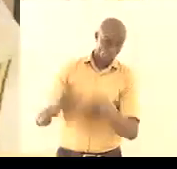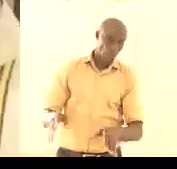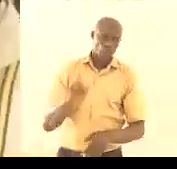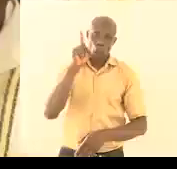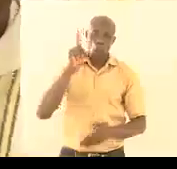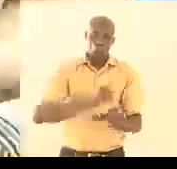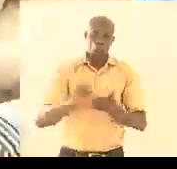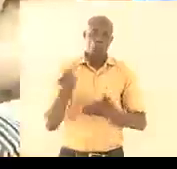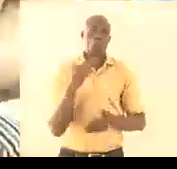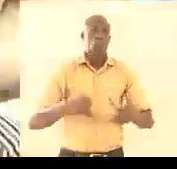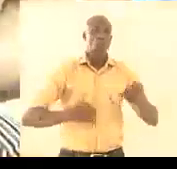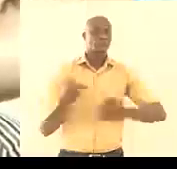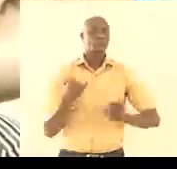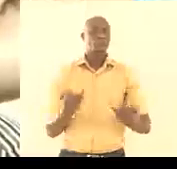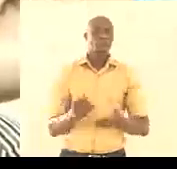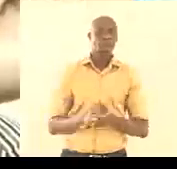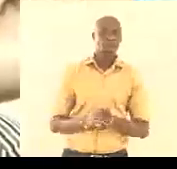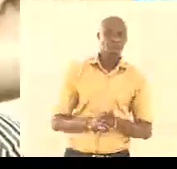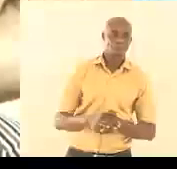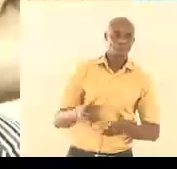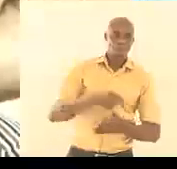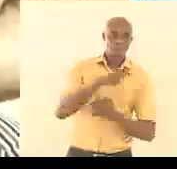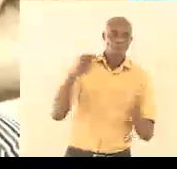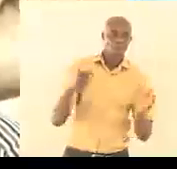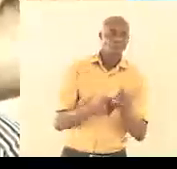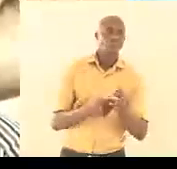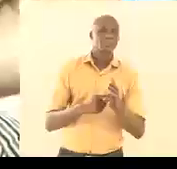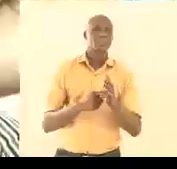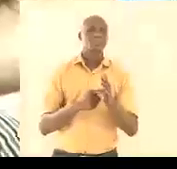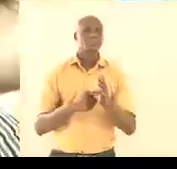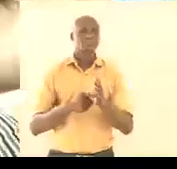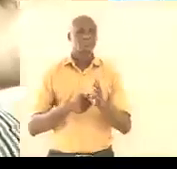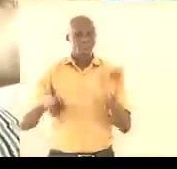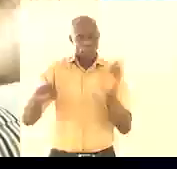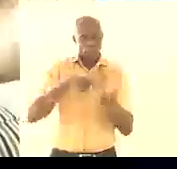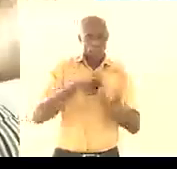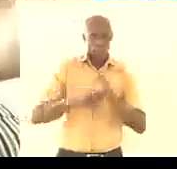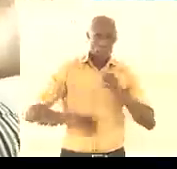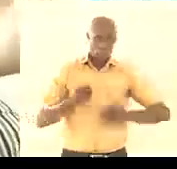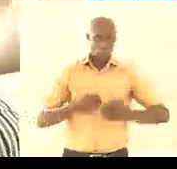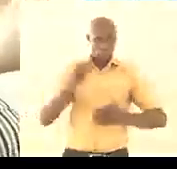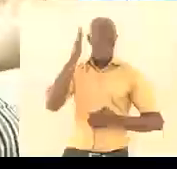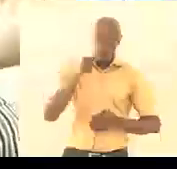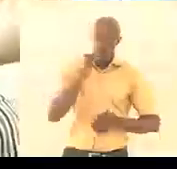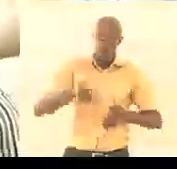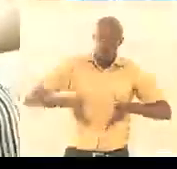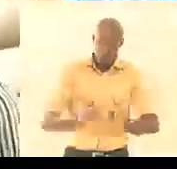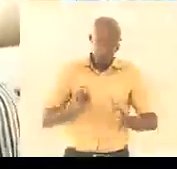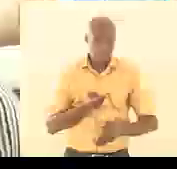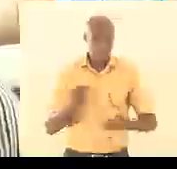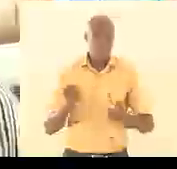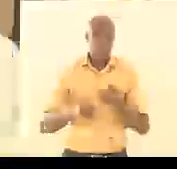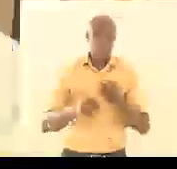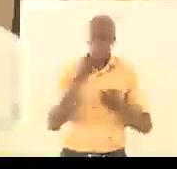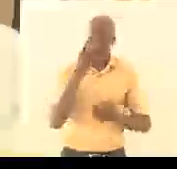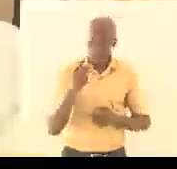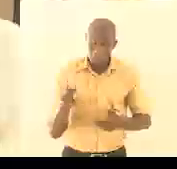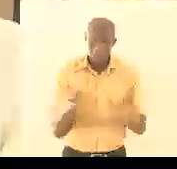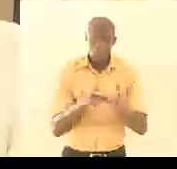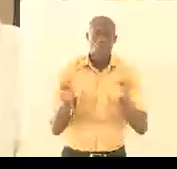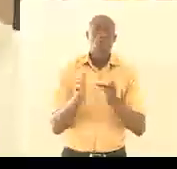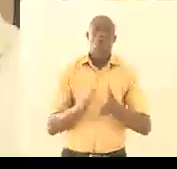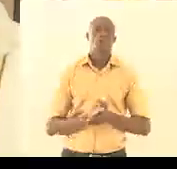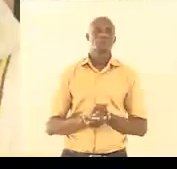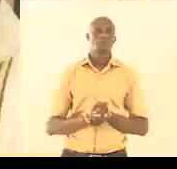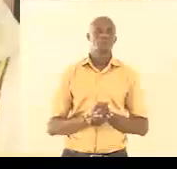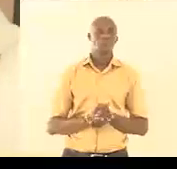I said. They were in despair. These negative emotions will not allow any of us to see Jesus, to